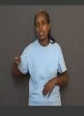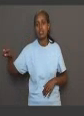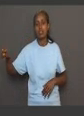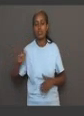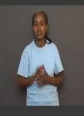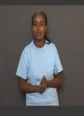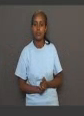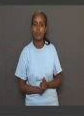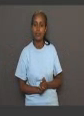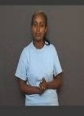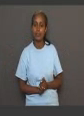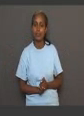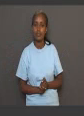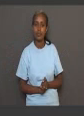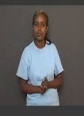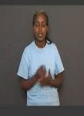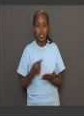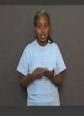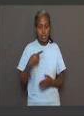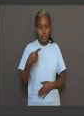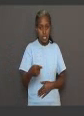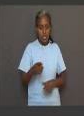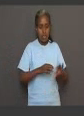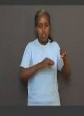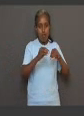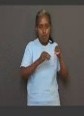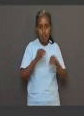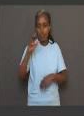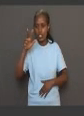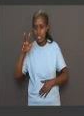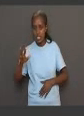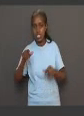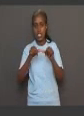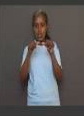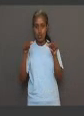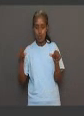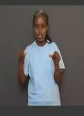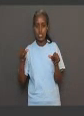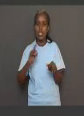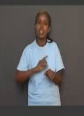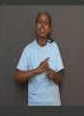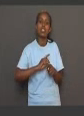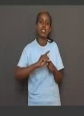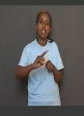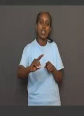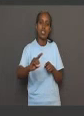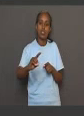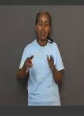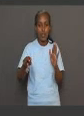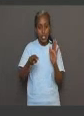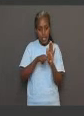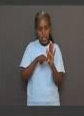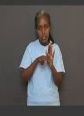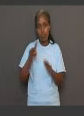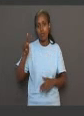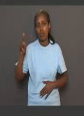x-axis. Then, move 3 units in the direction of the negative